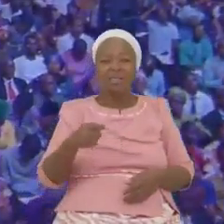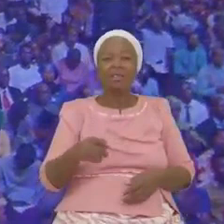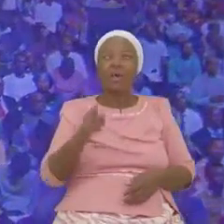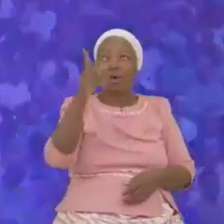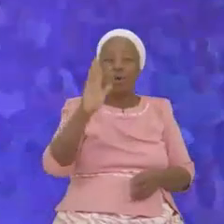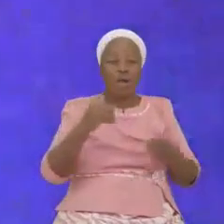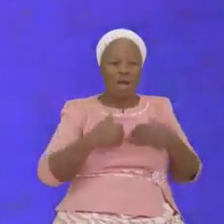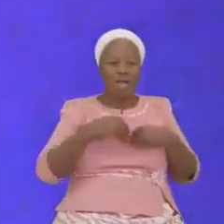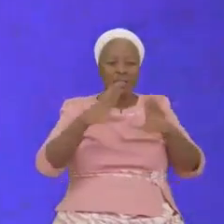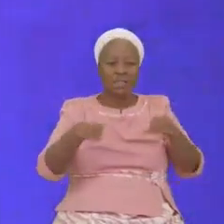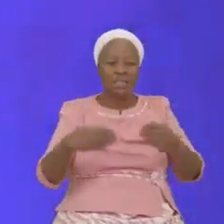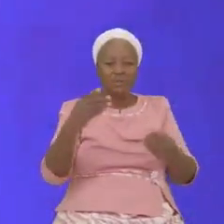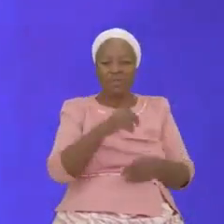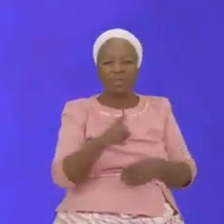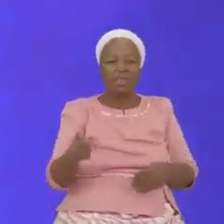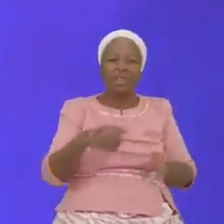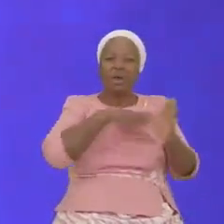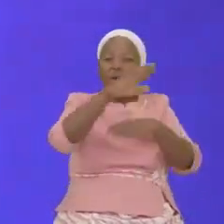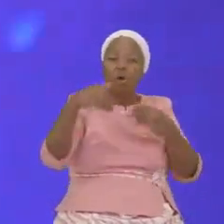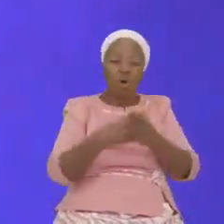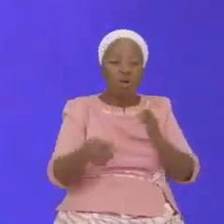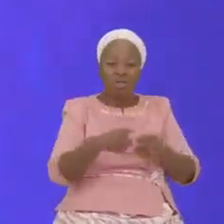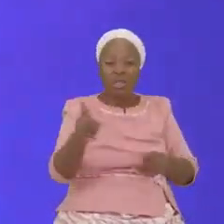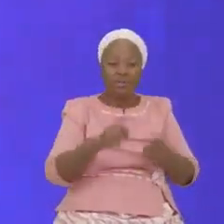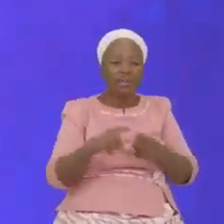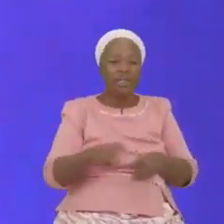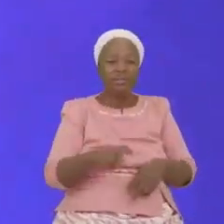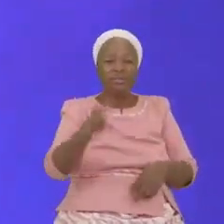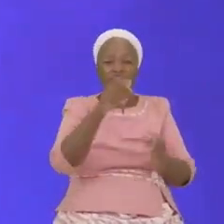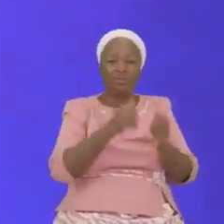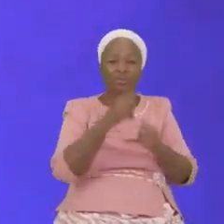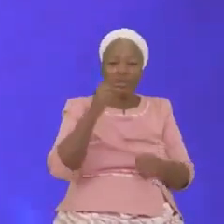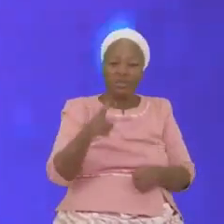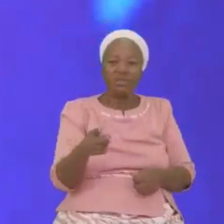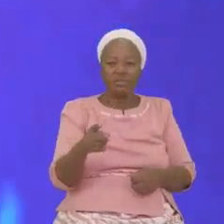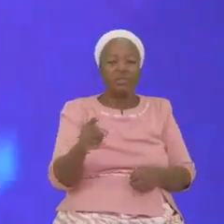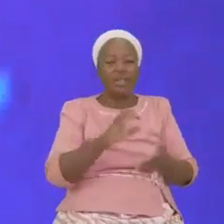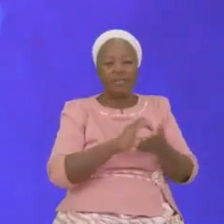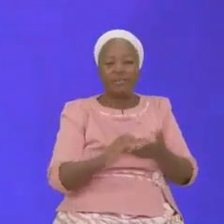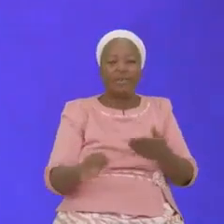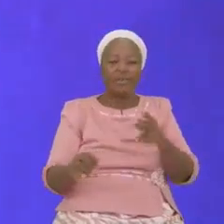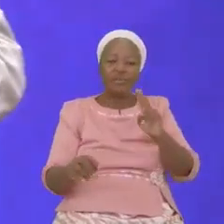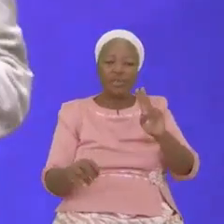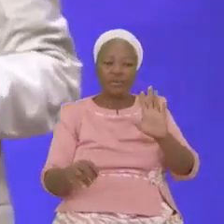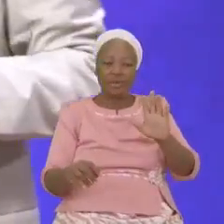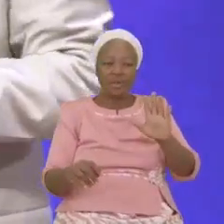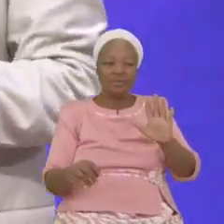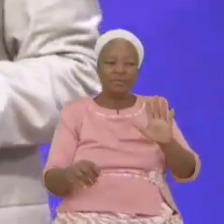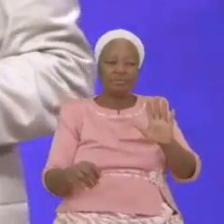thee all them that sail with thee. Look at verse 25.